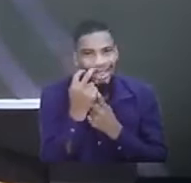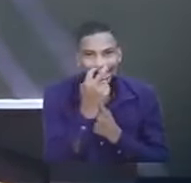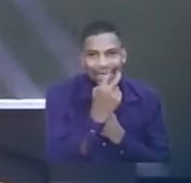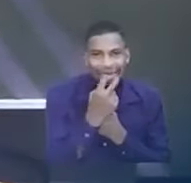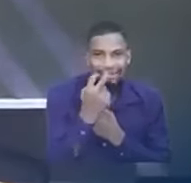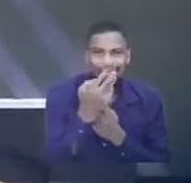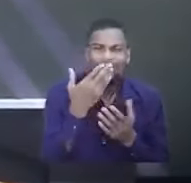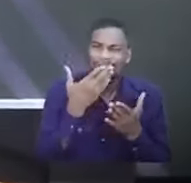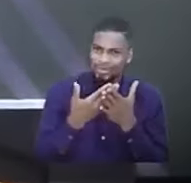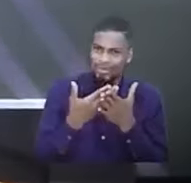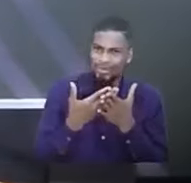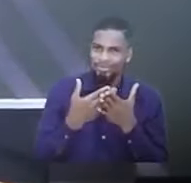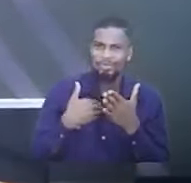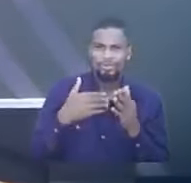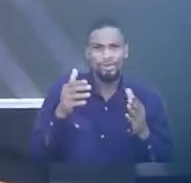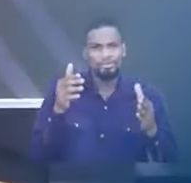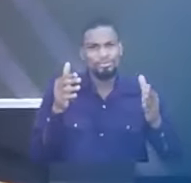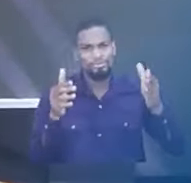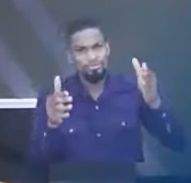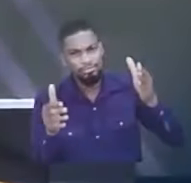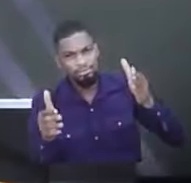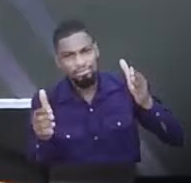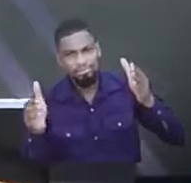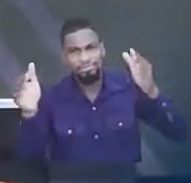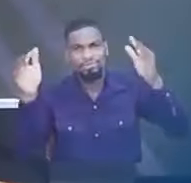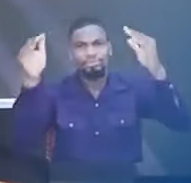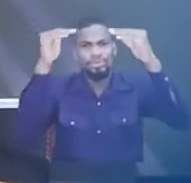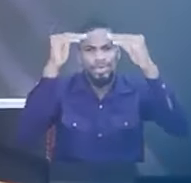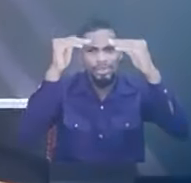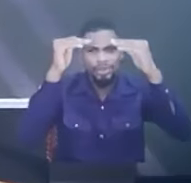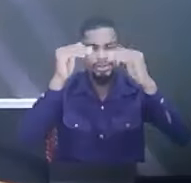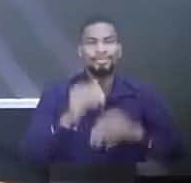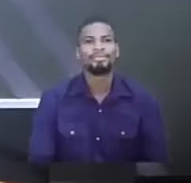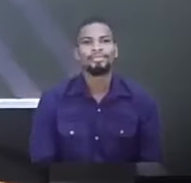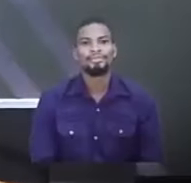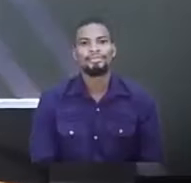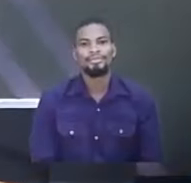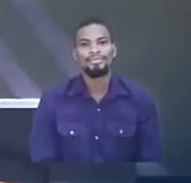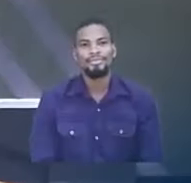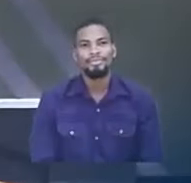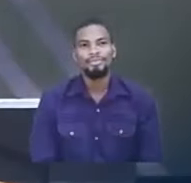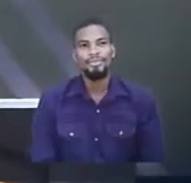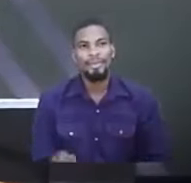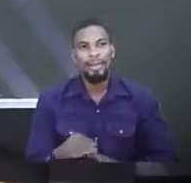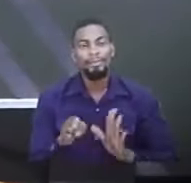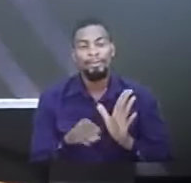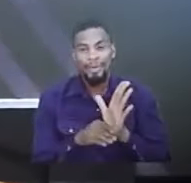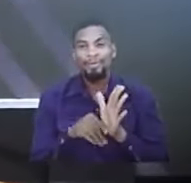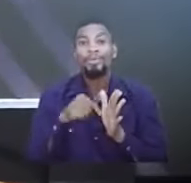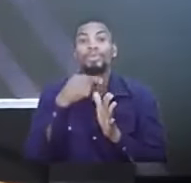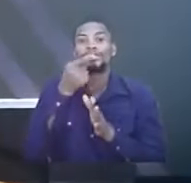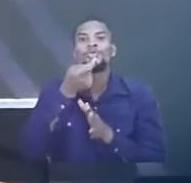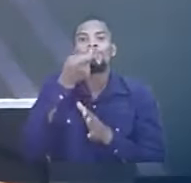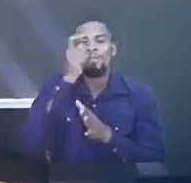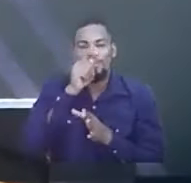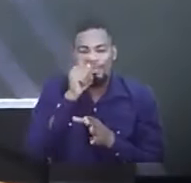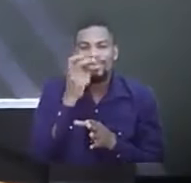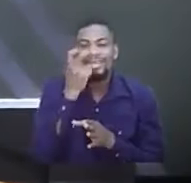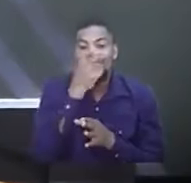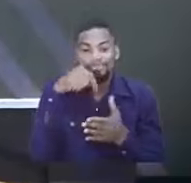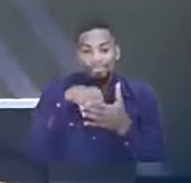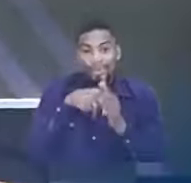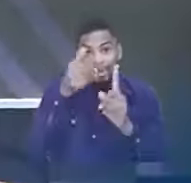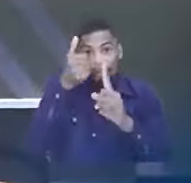good, but balance it. Balance, because scripture says that we have to speak with our spirit and speak with our